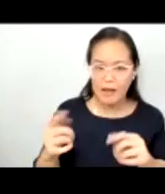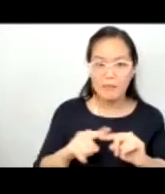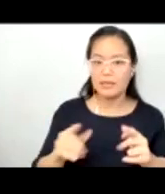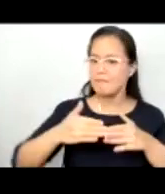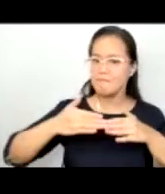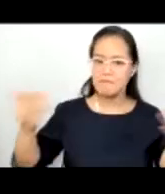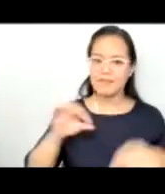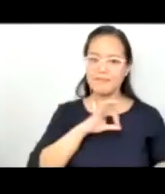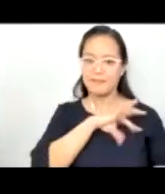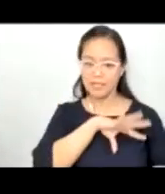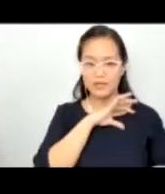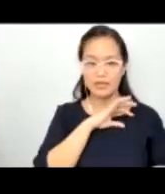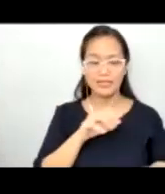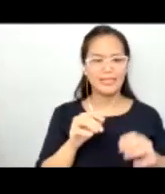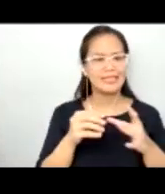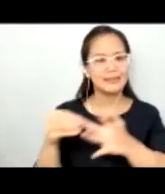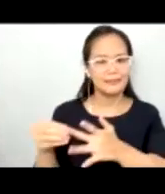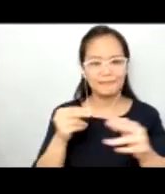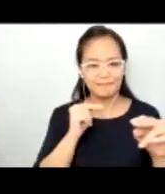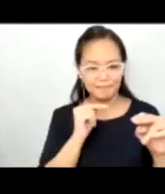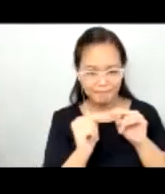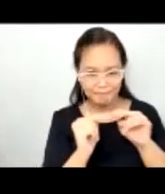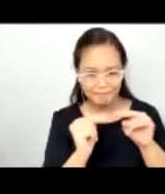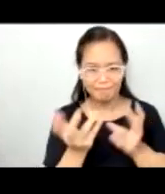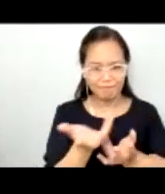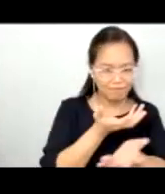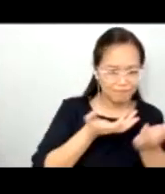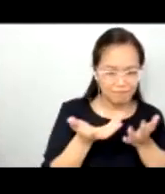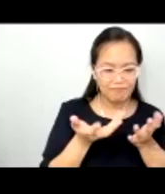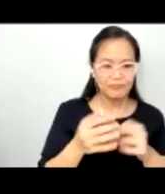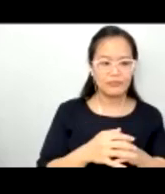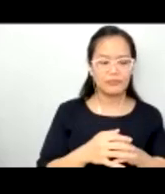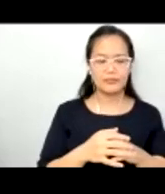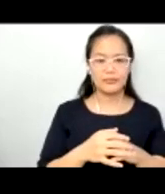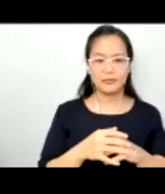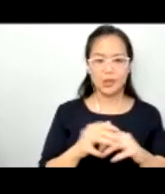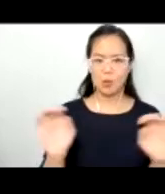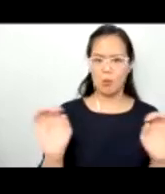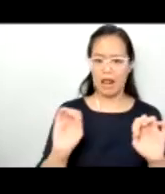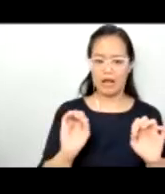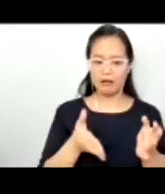you're negotiating. So you're not being asked to pay an amount.